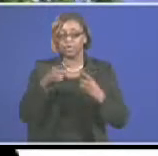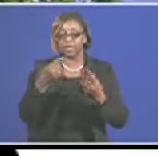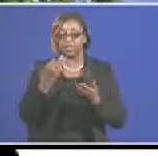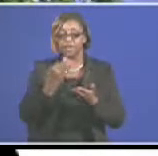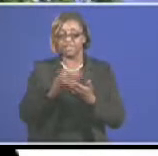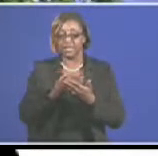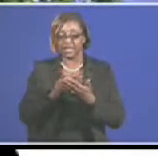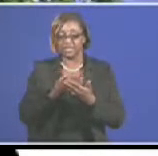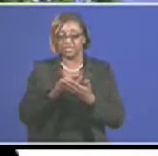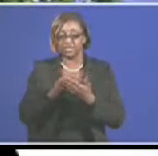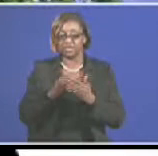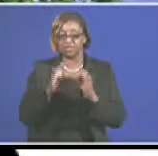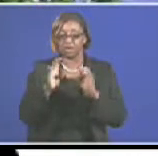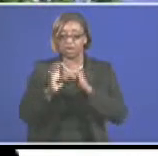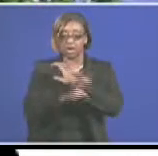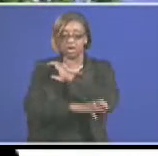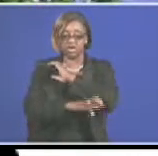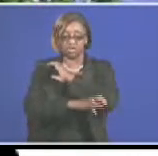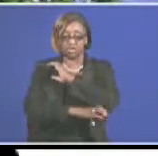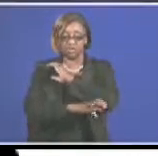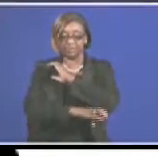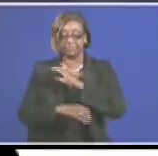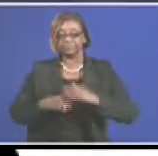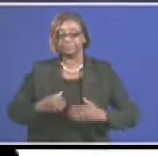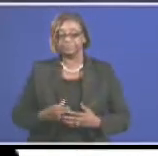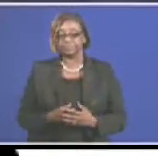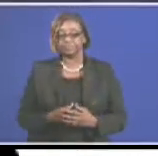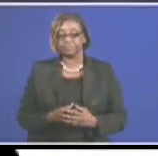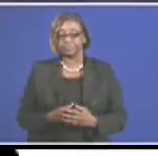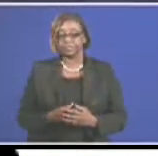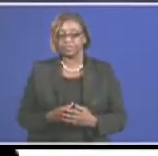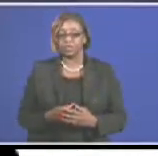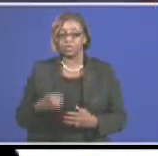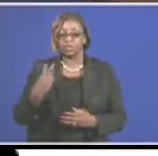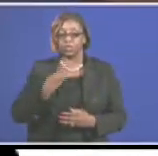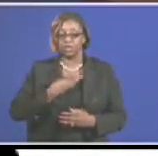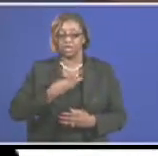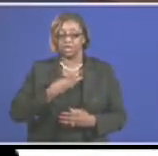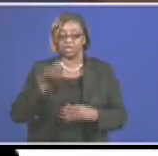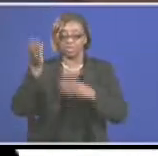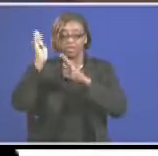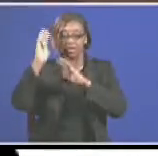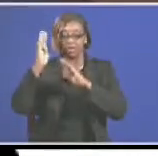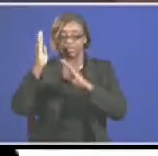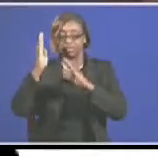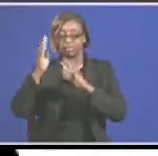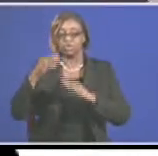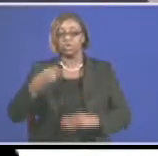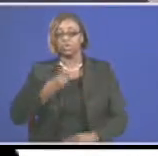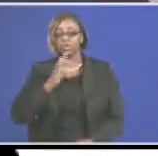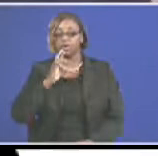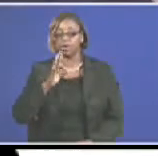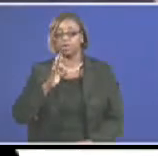effort to organize its fiscal house. We're on the right track. We need to continue with